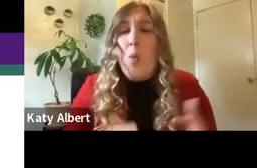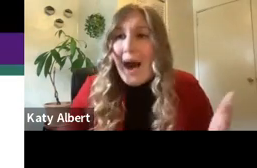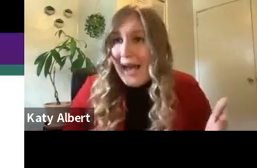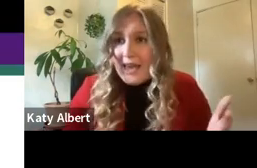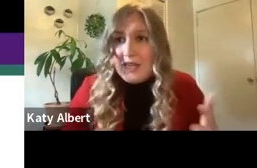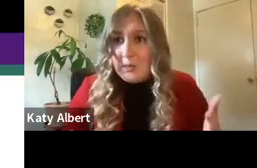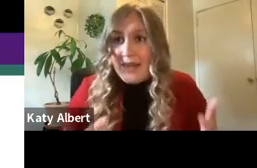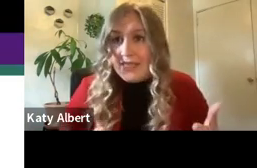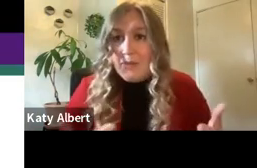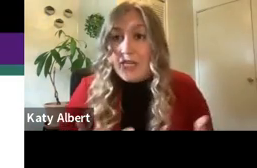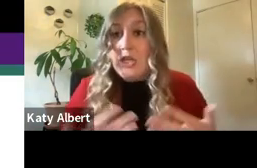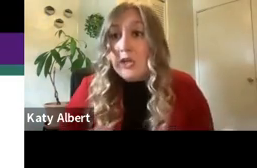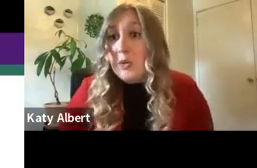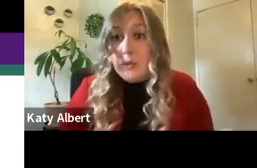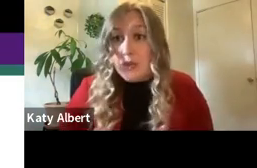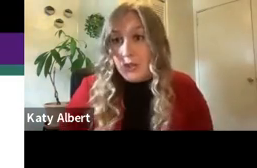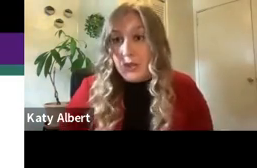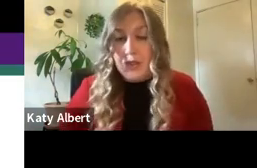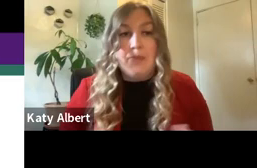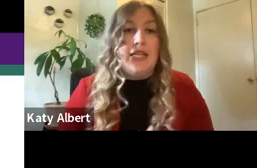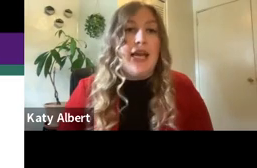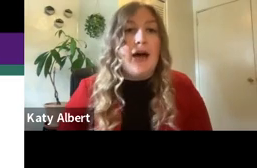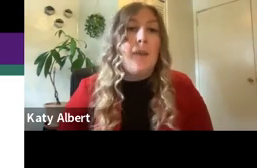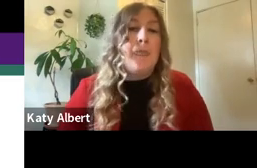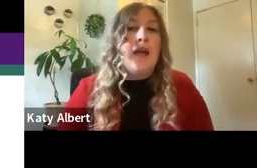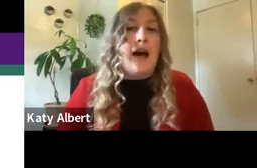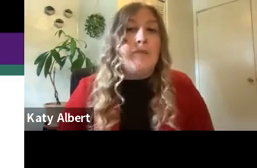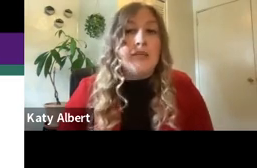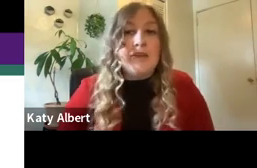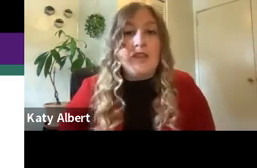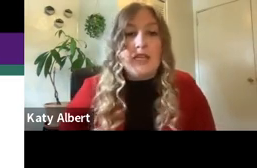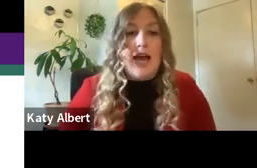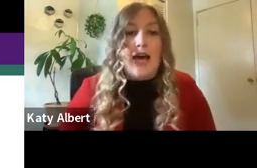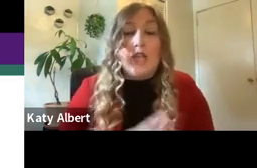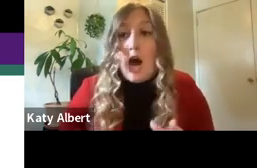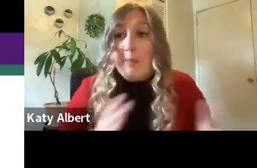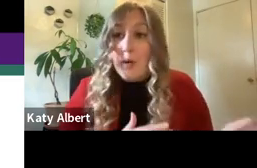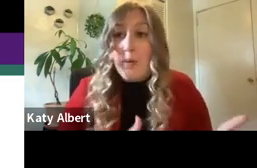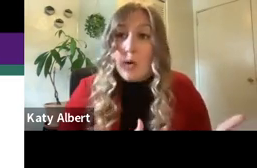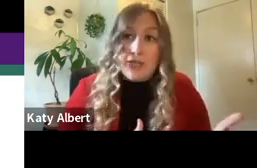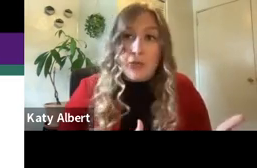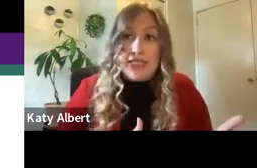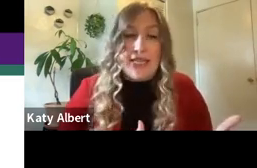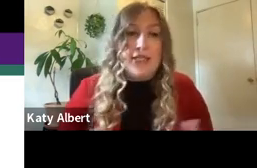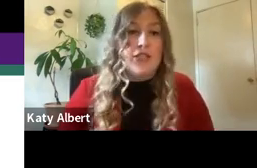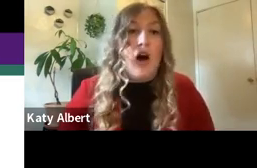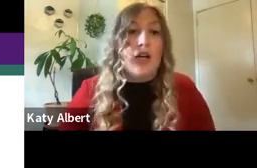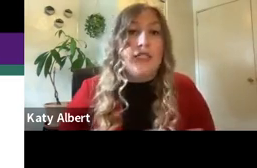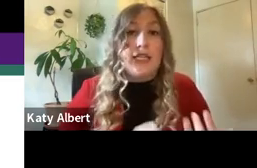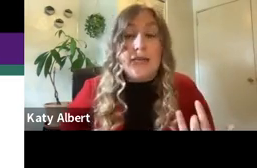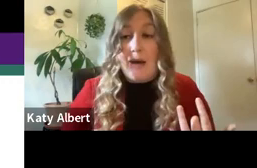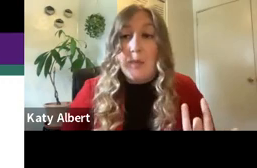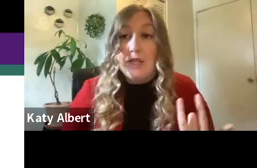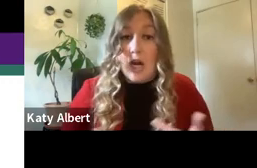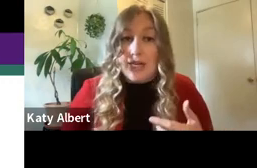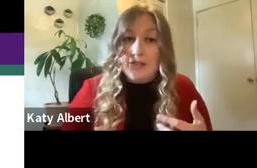So why might somebody use social media? Some of the top reported reasons are